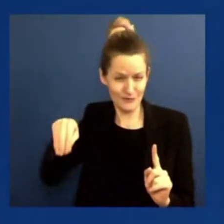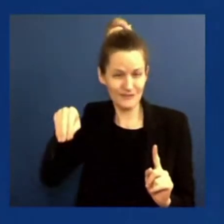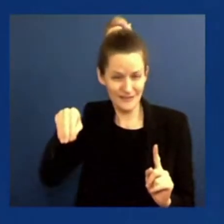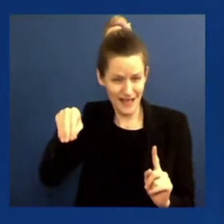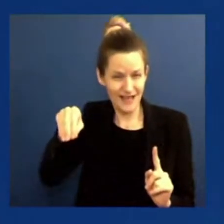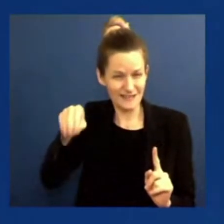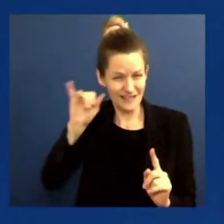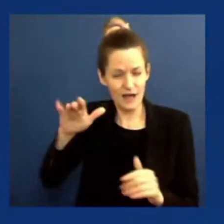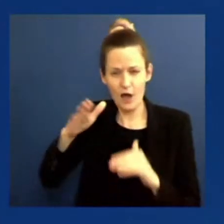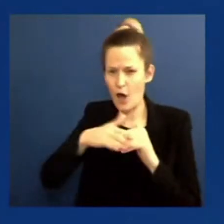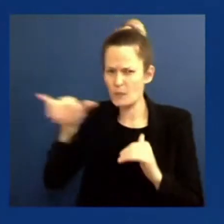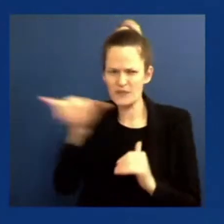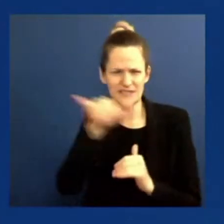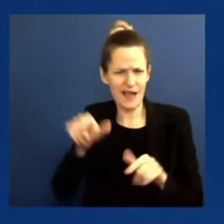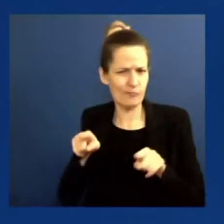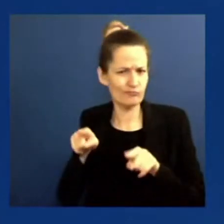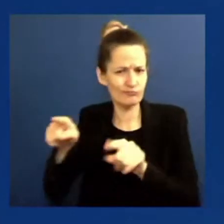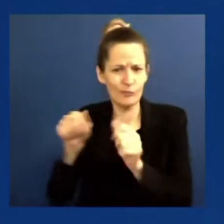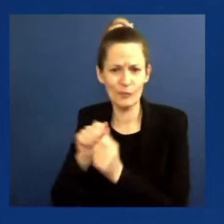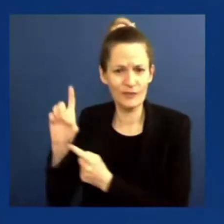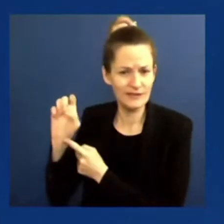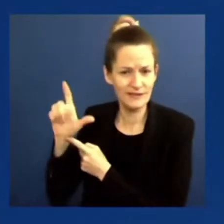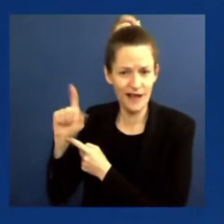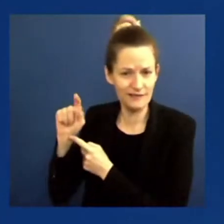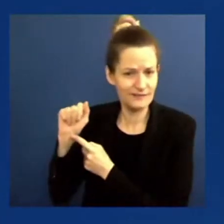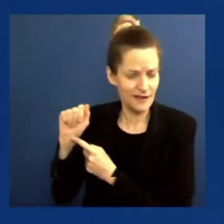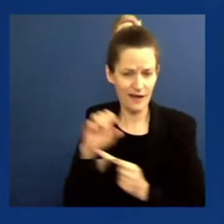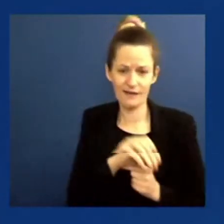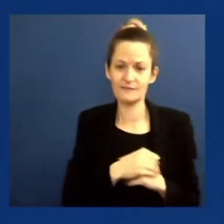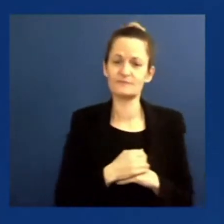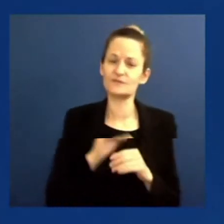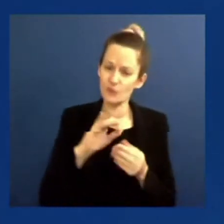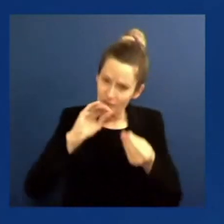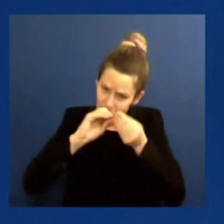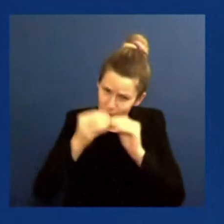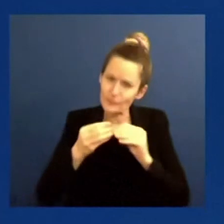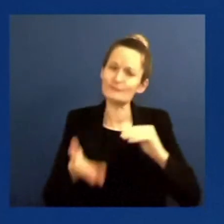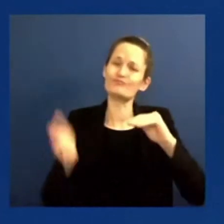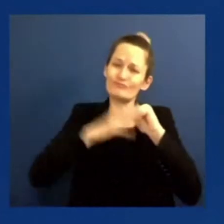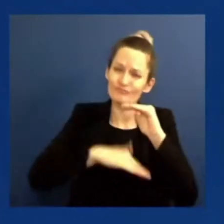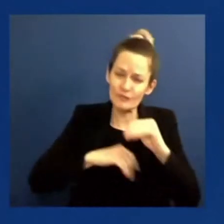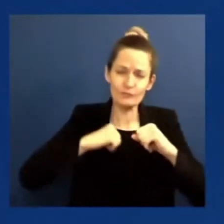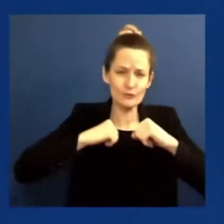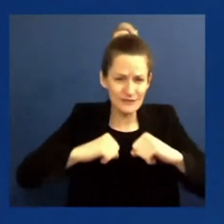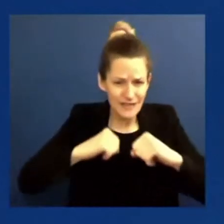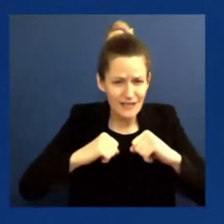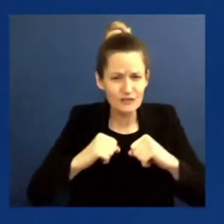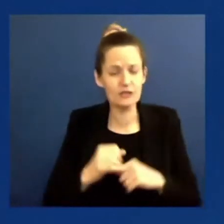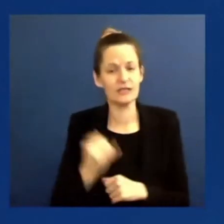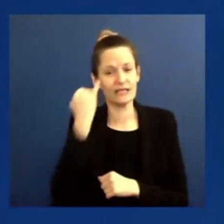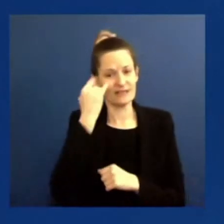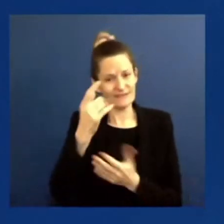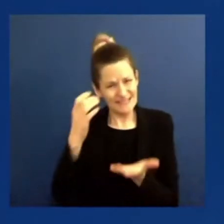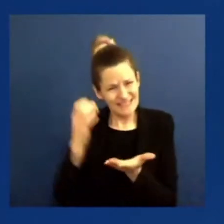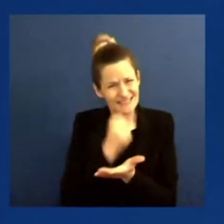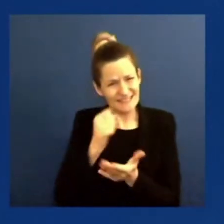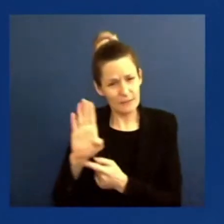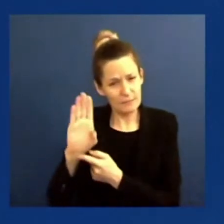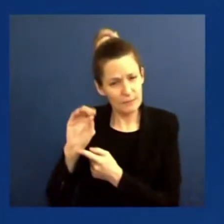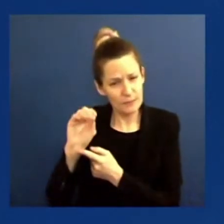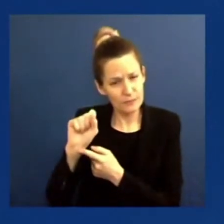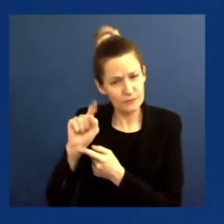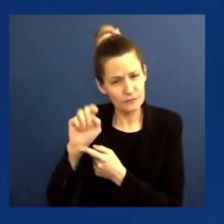first 2 doses of the mRNA vaccine. Overall, for those who received a booster dose, had the most protection